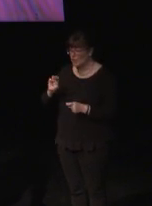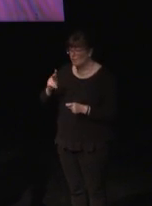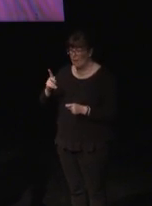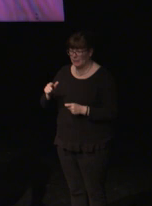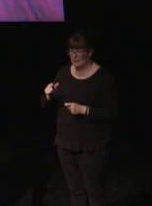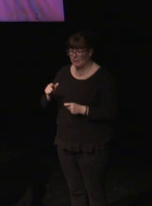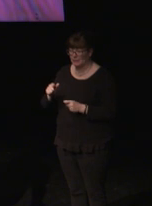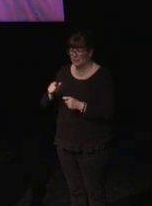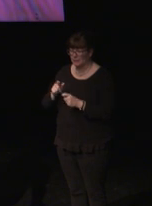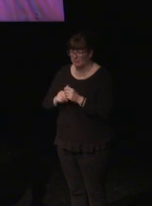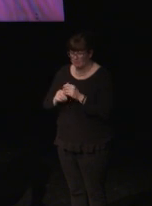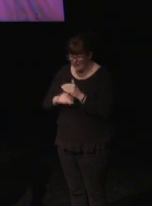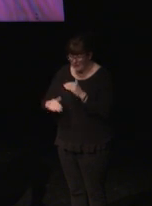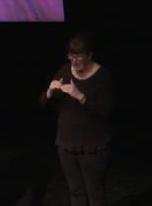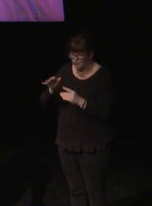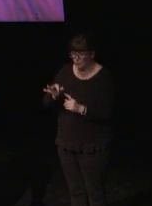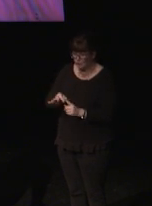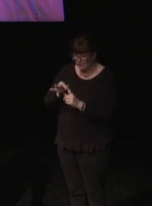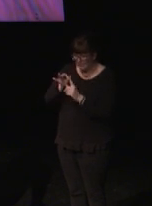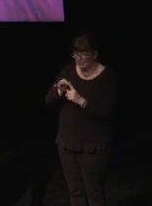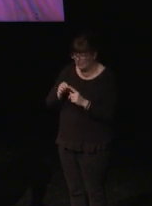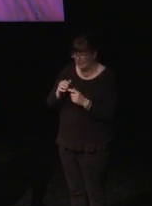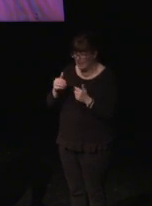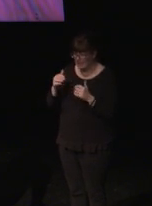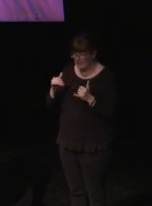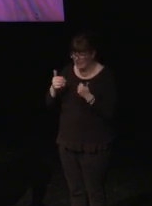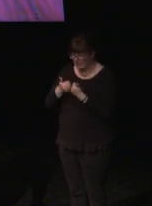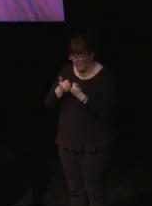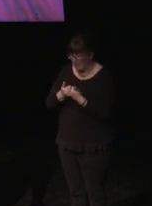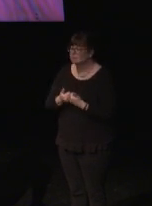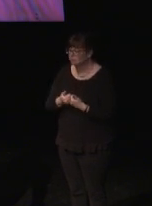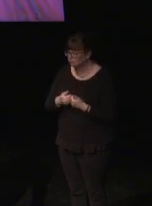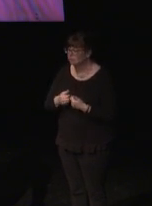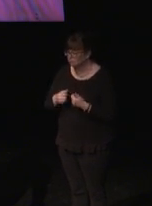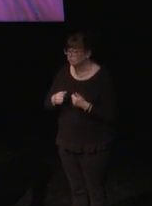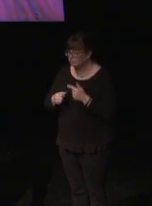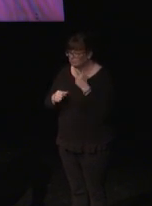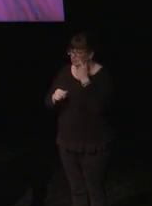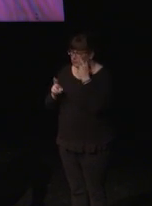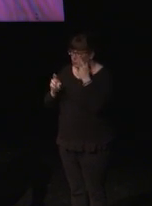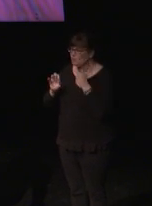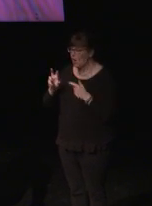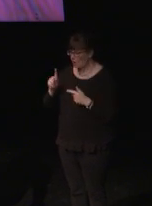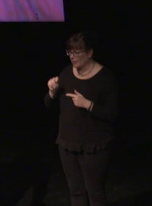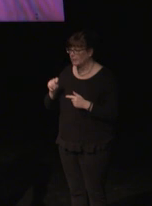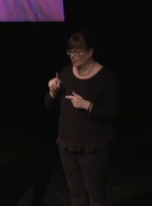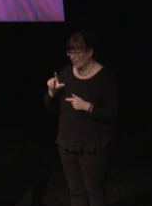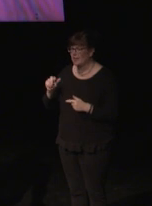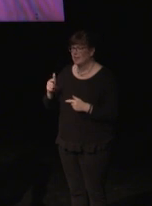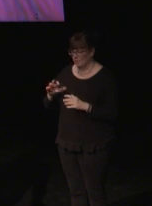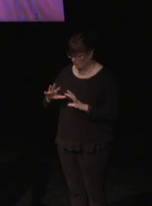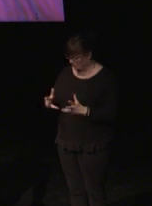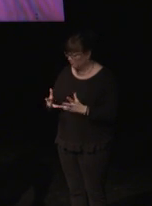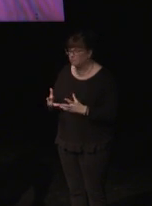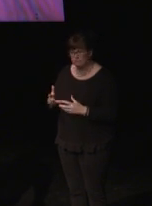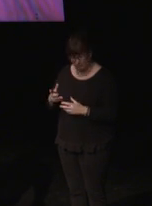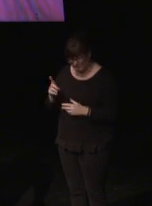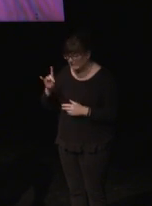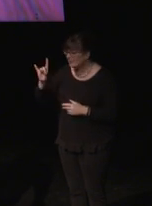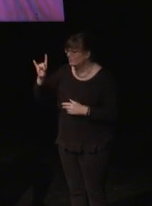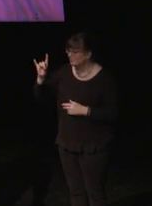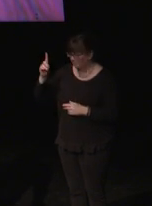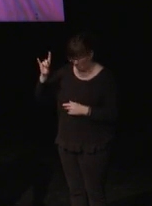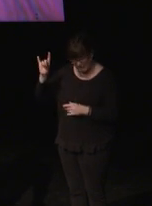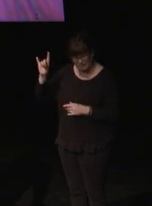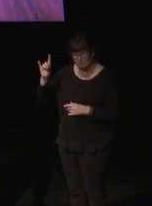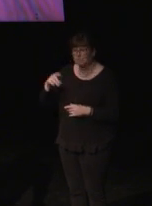League did a really amazing contextual job. That's, you know, remapping acceleration to thumbsticks is something we couldn't do on a platform level. That's something